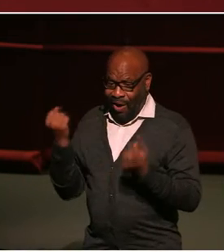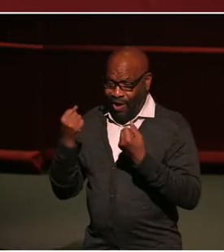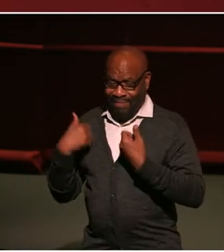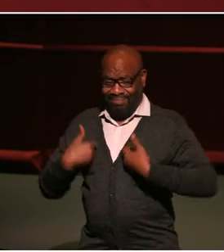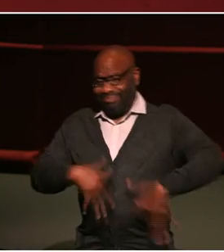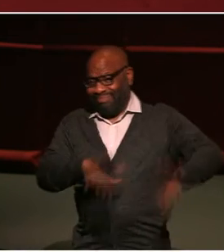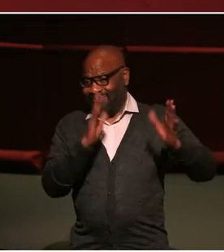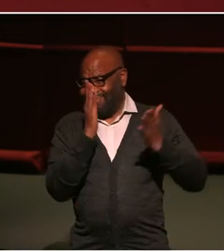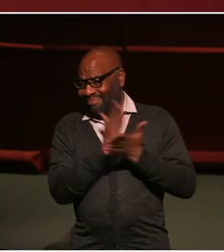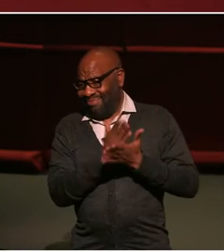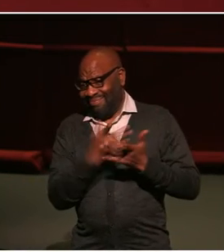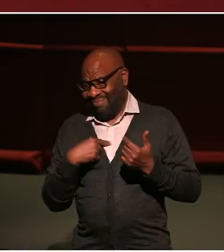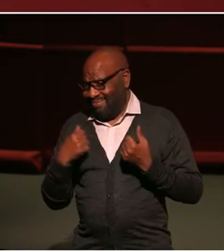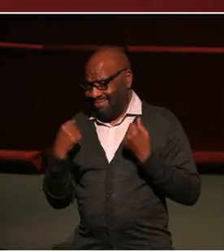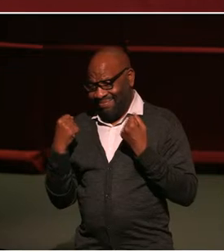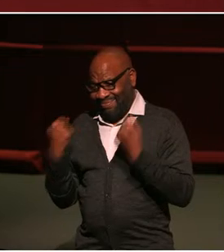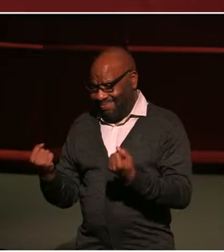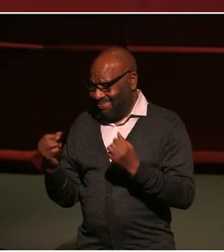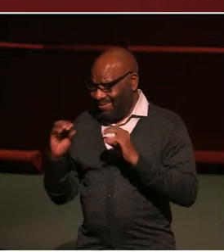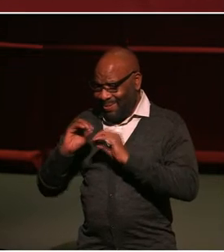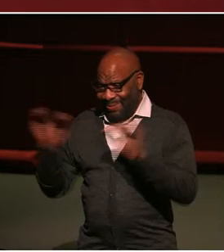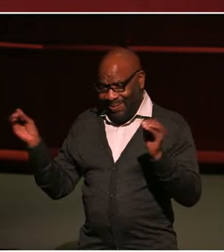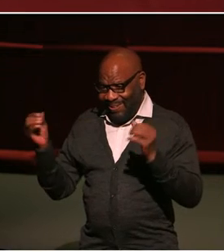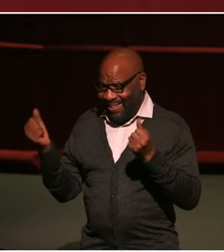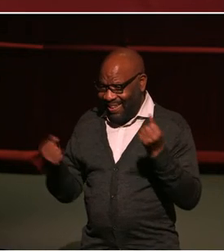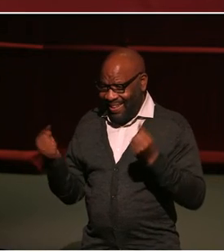I don't even have a horse.